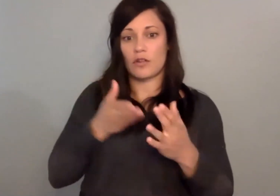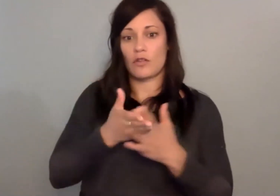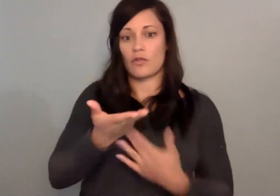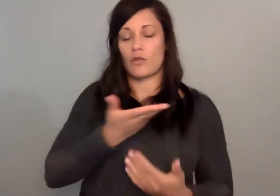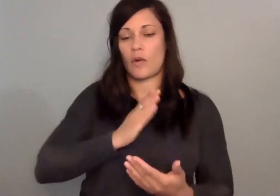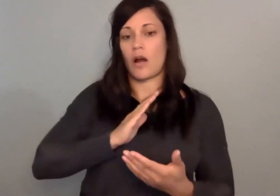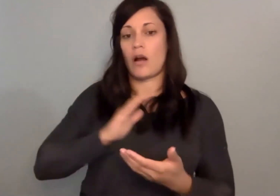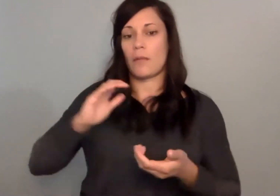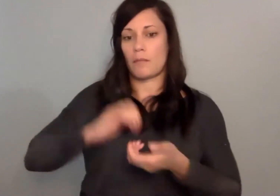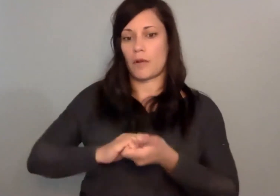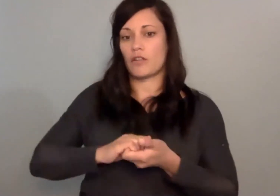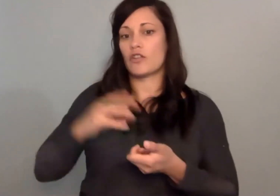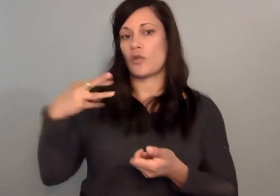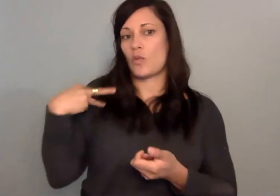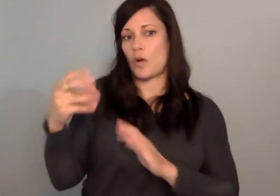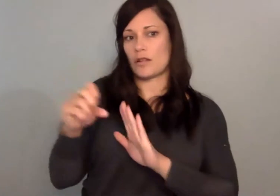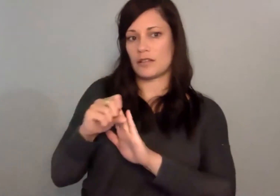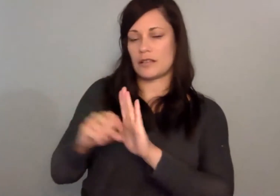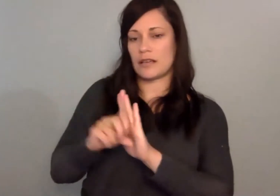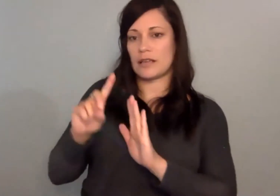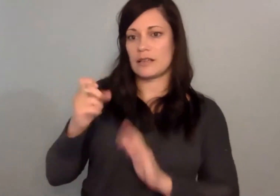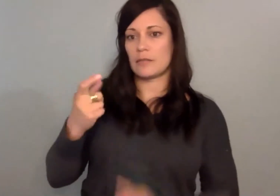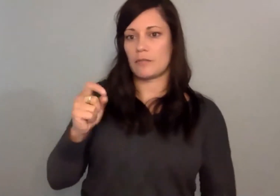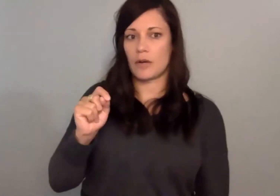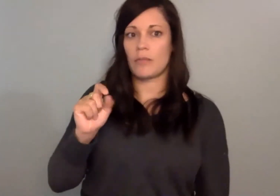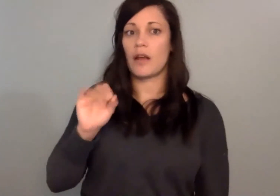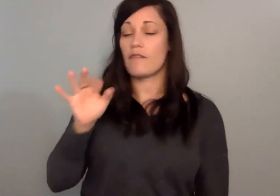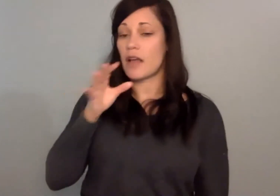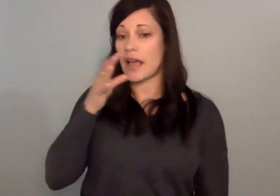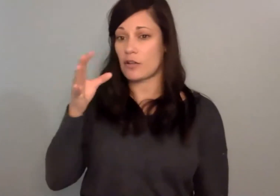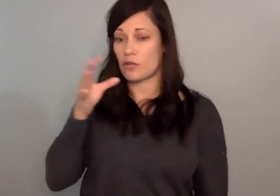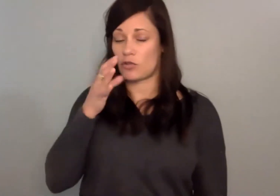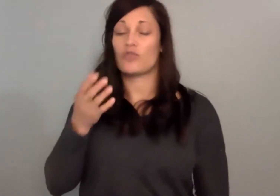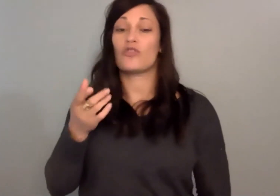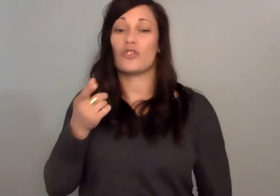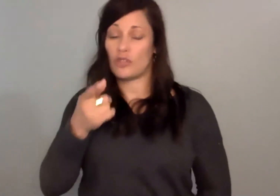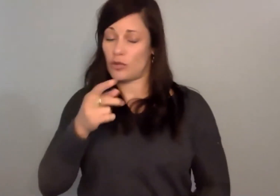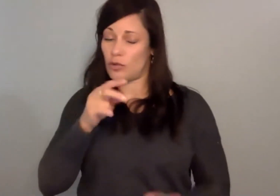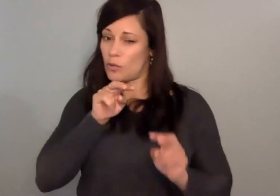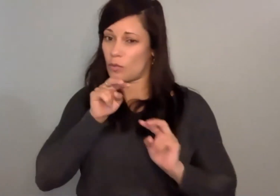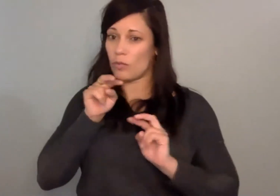State Department of Agriculture. I highly recommend that you look either at